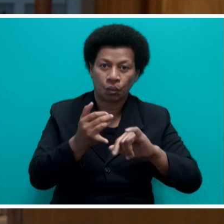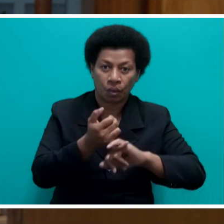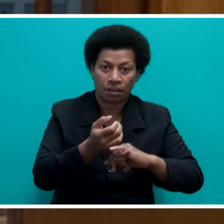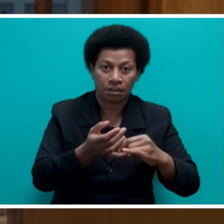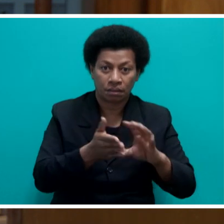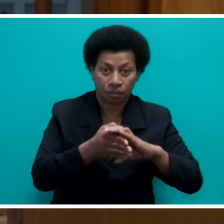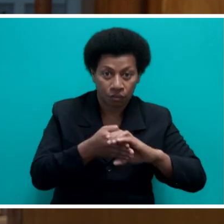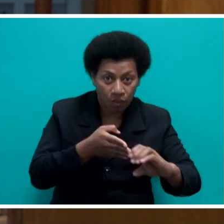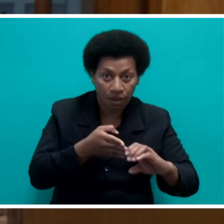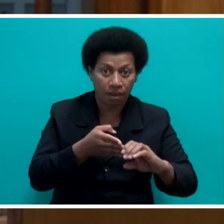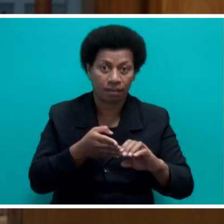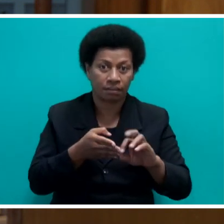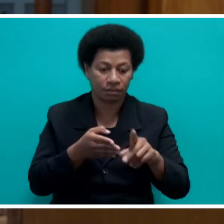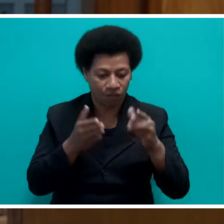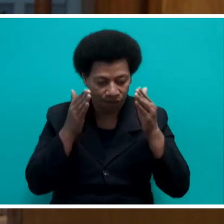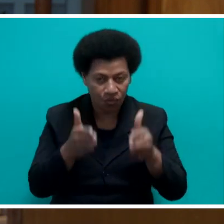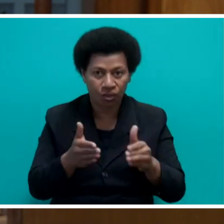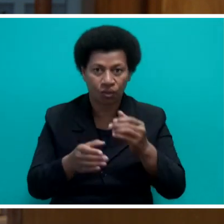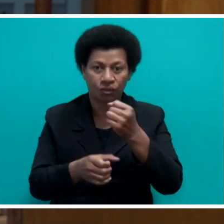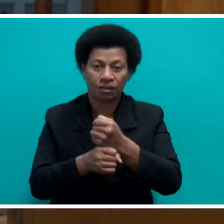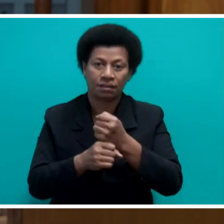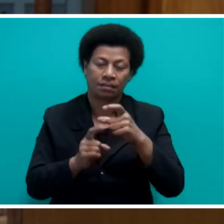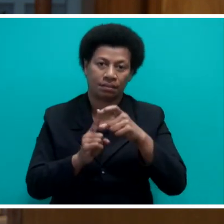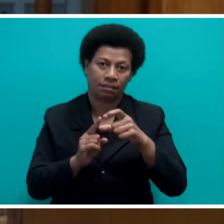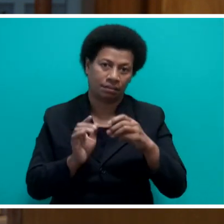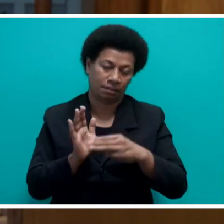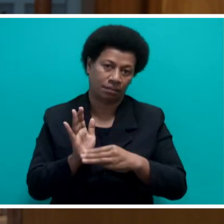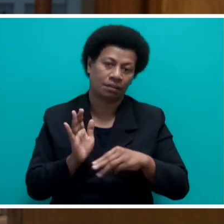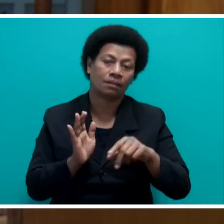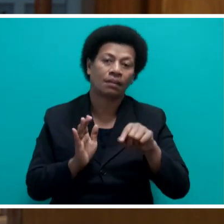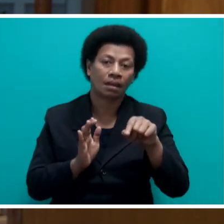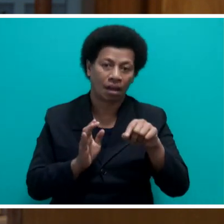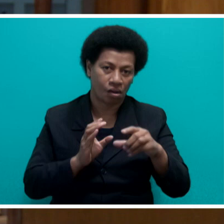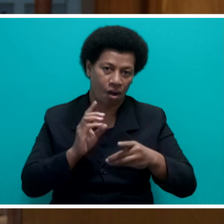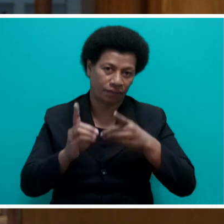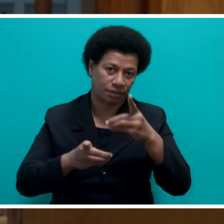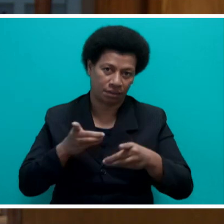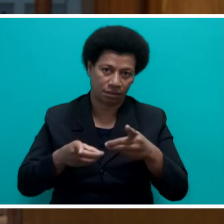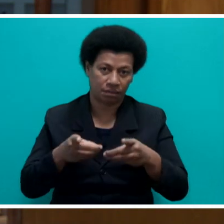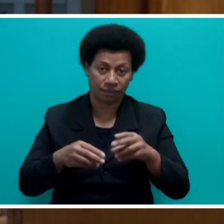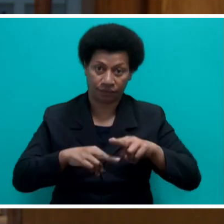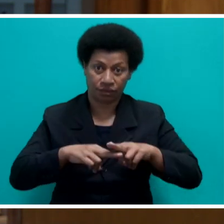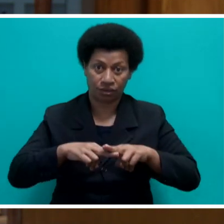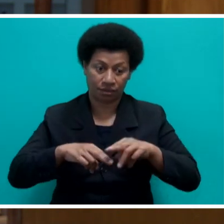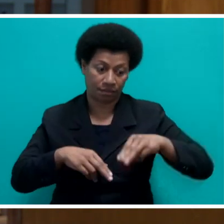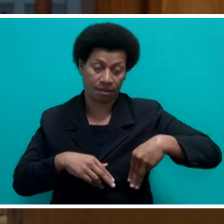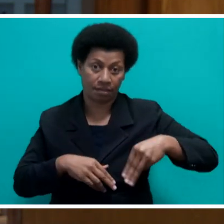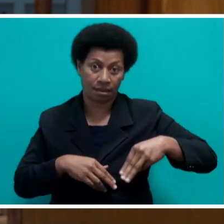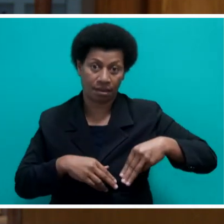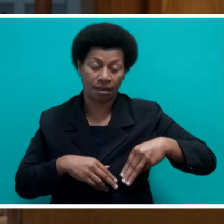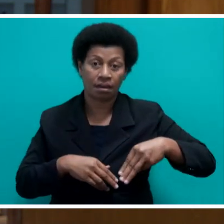towards that GDN conference. Honorable Speaker, sir, Fiji's membership will